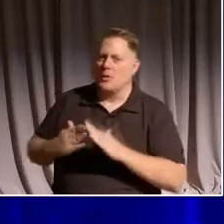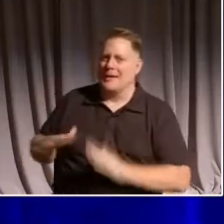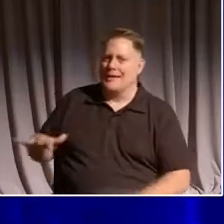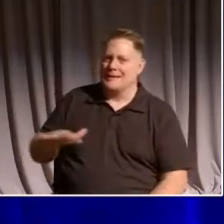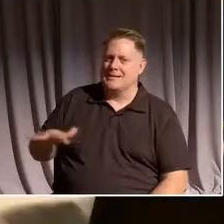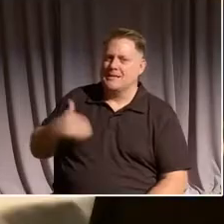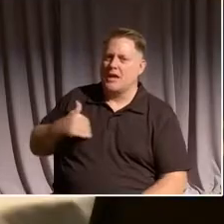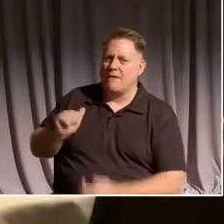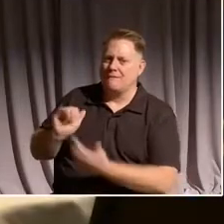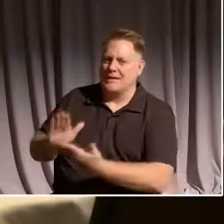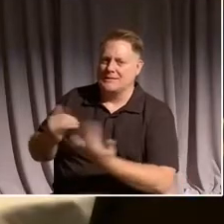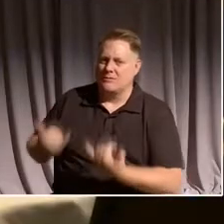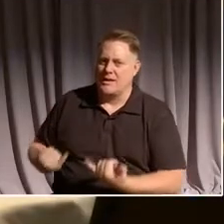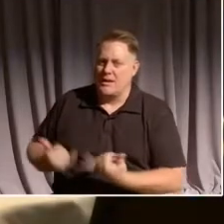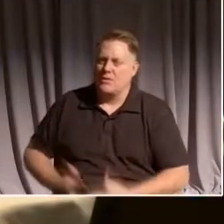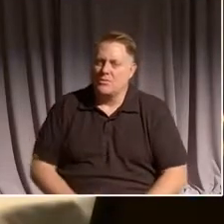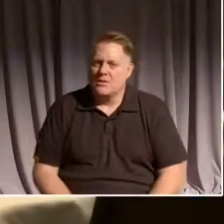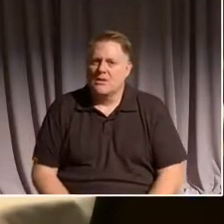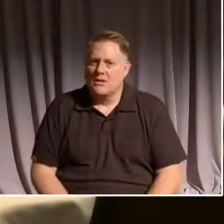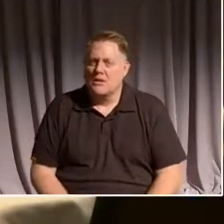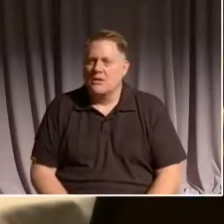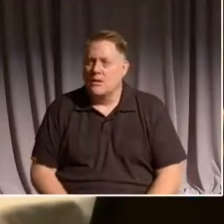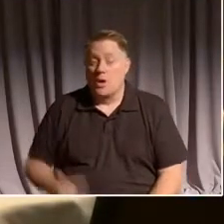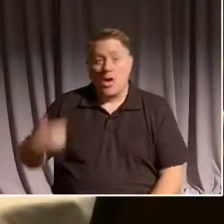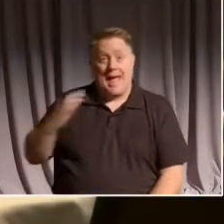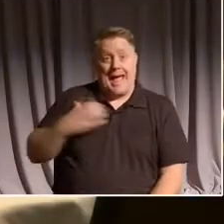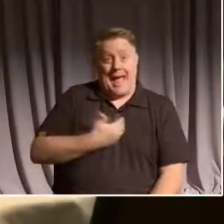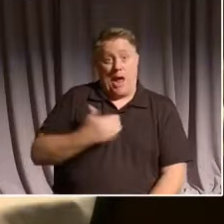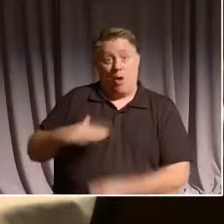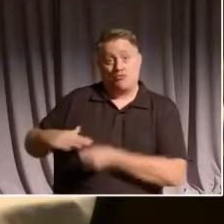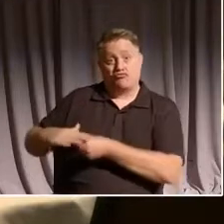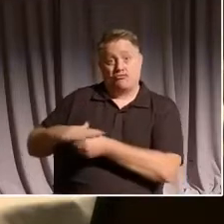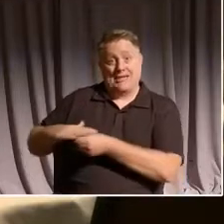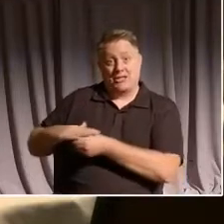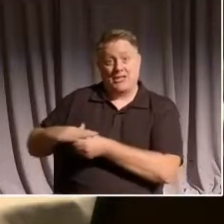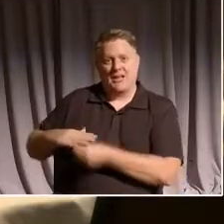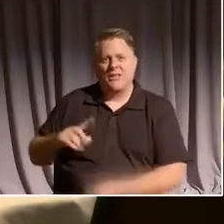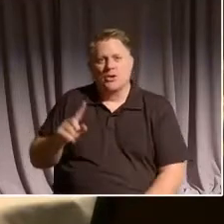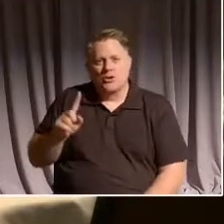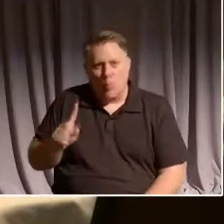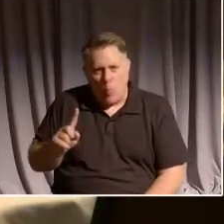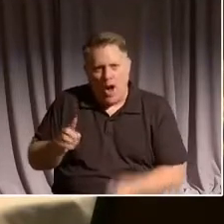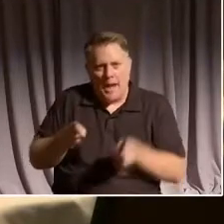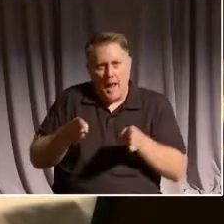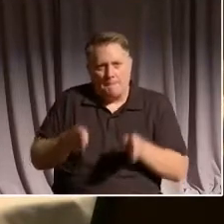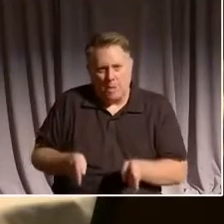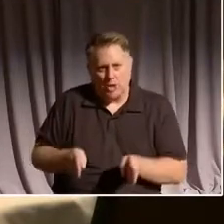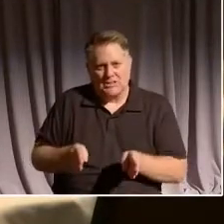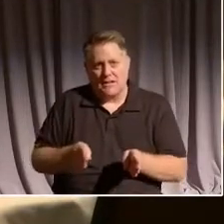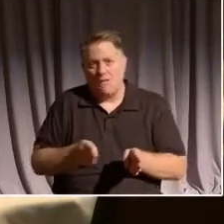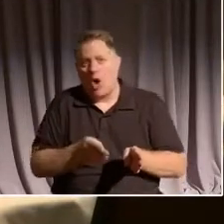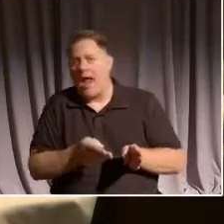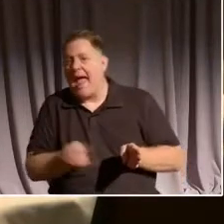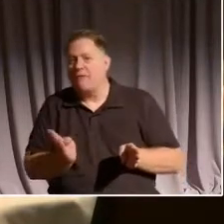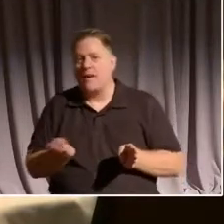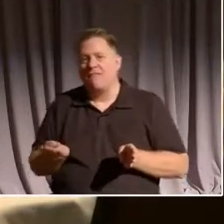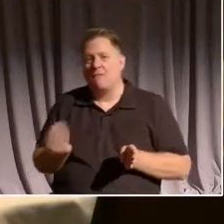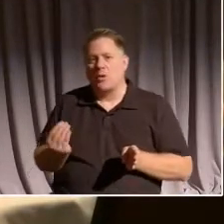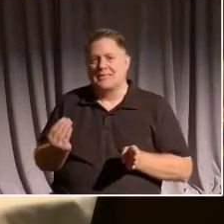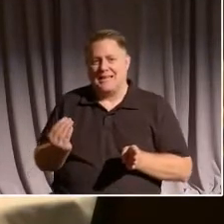are facing. We live in a region where there is one person for every 14 square